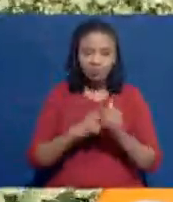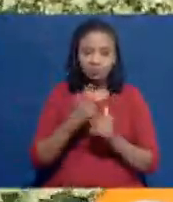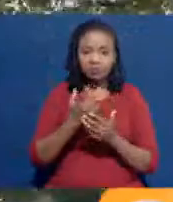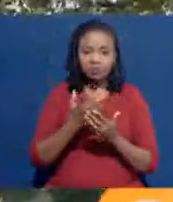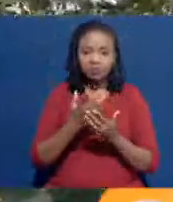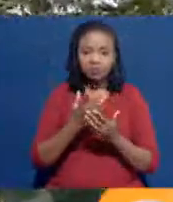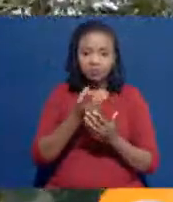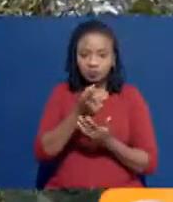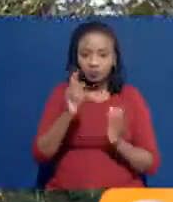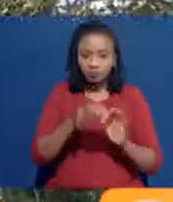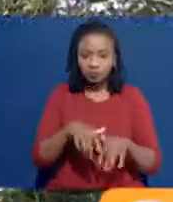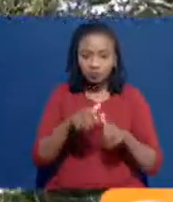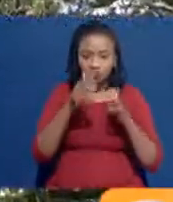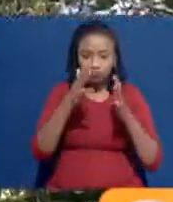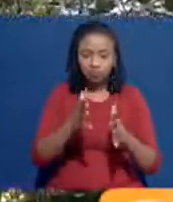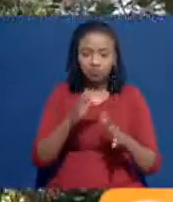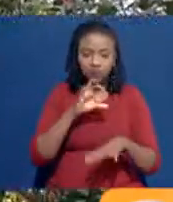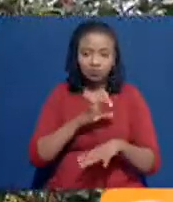produces.